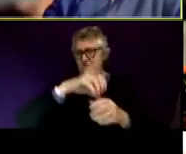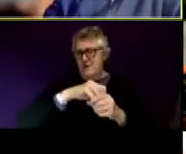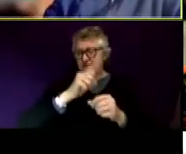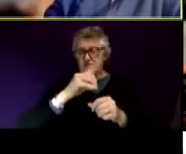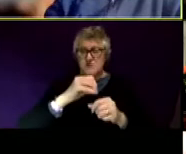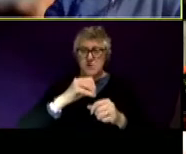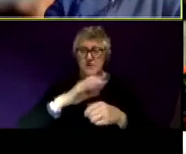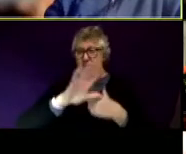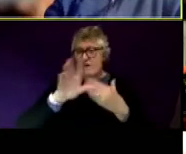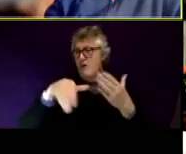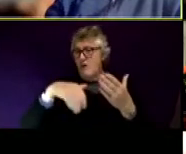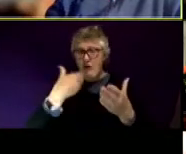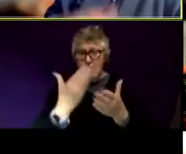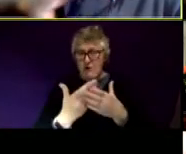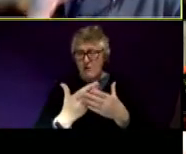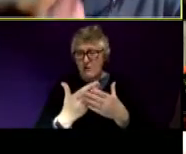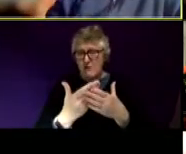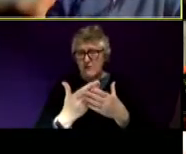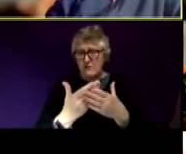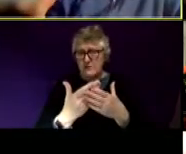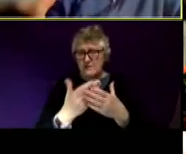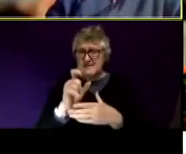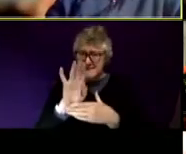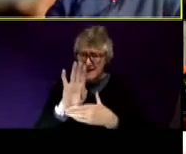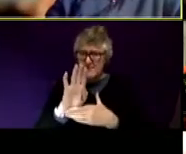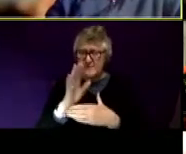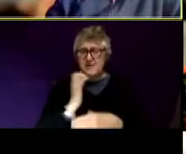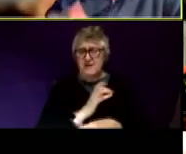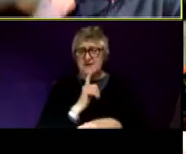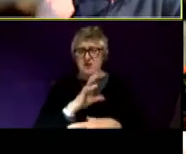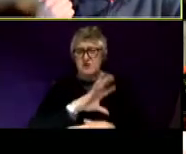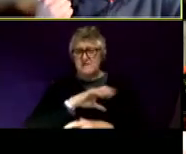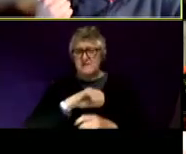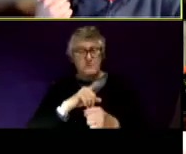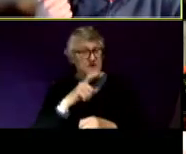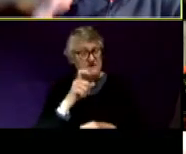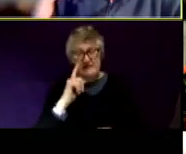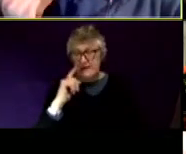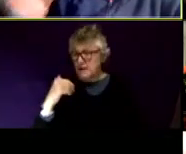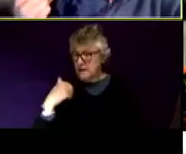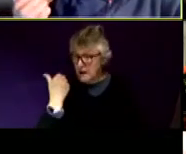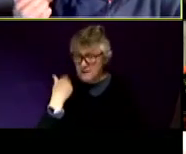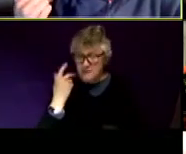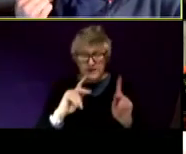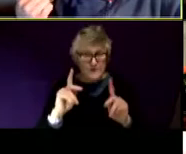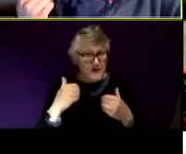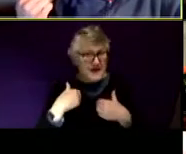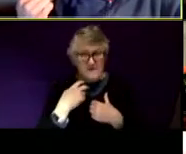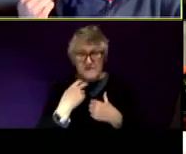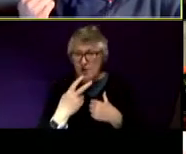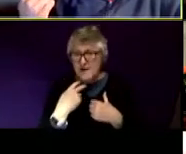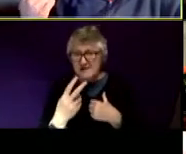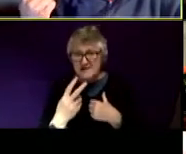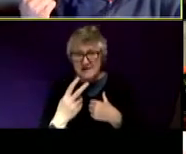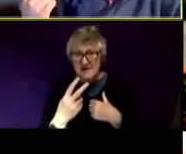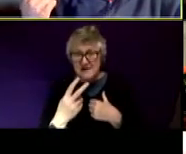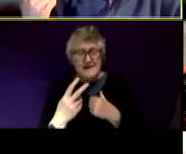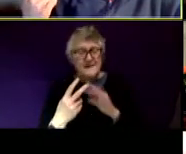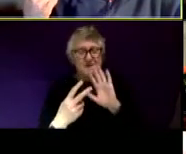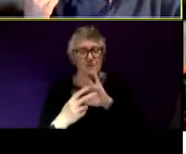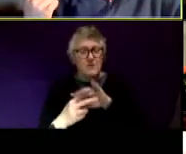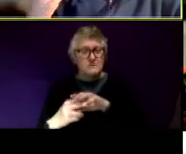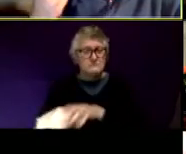involvement? That's all I say. Thank you. Because I think young people have a voice that they're not going to get a part of this